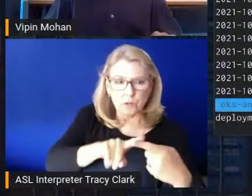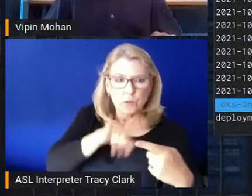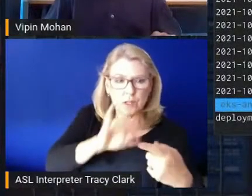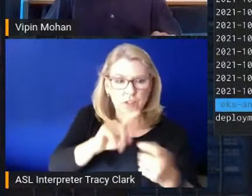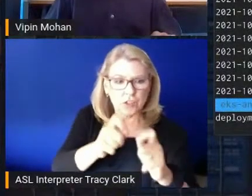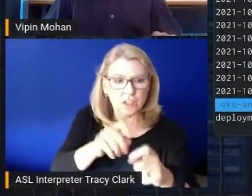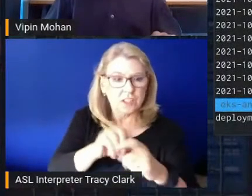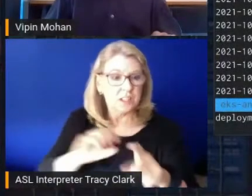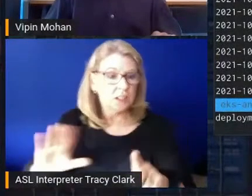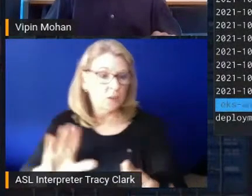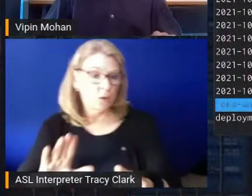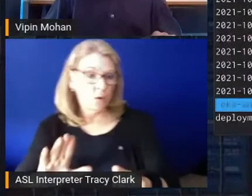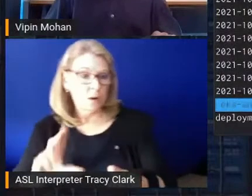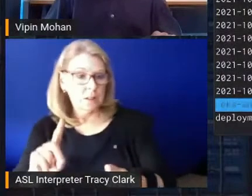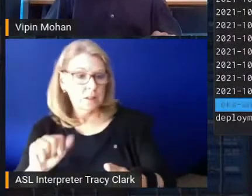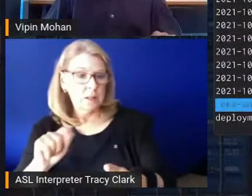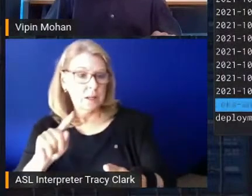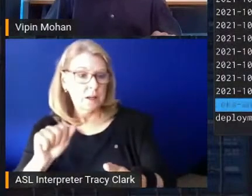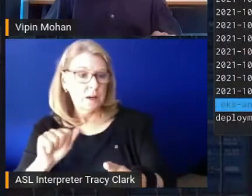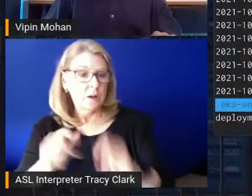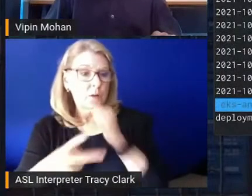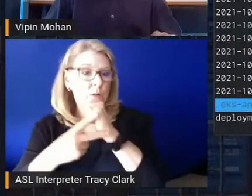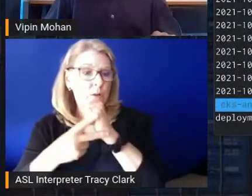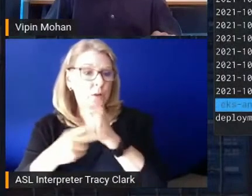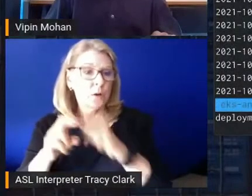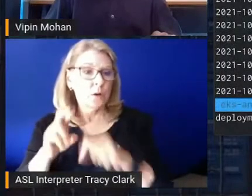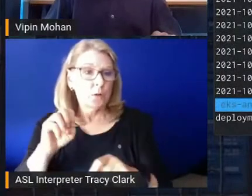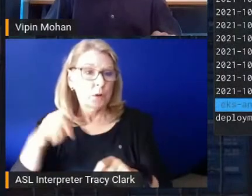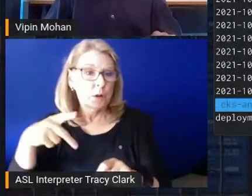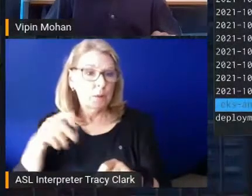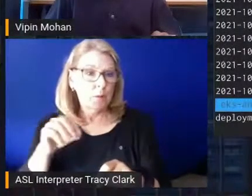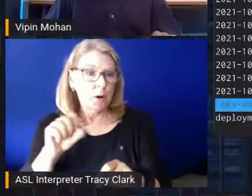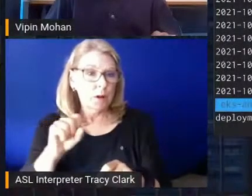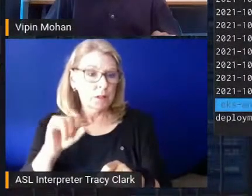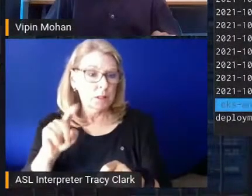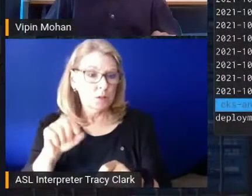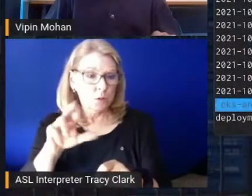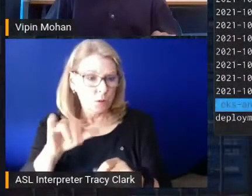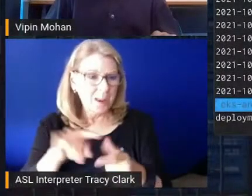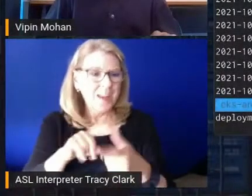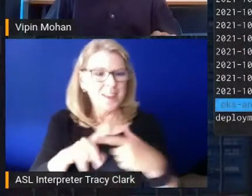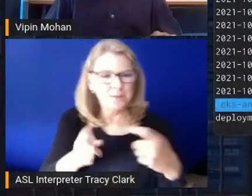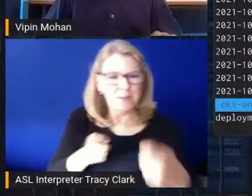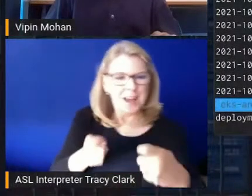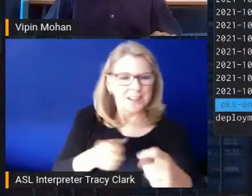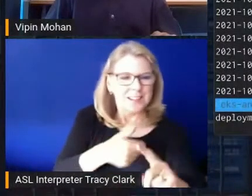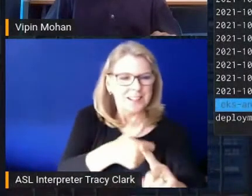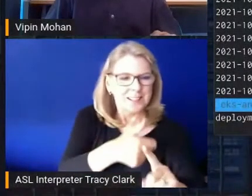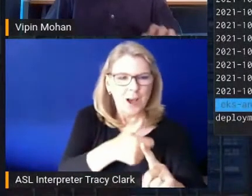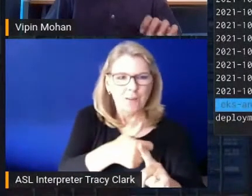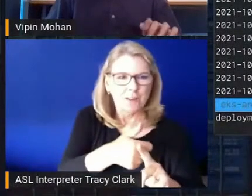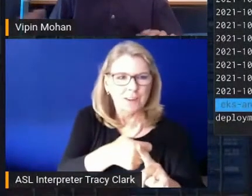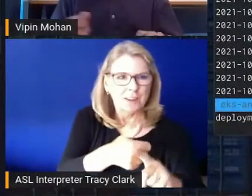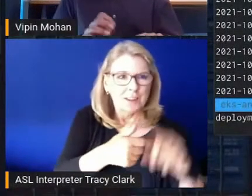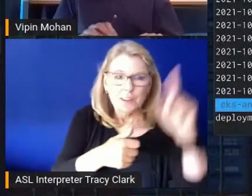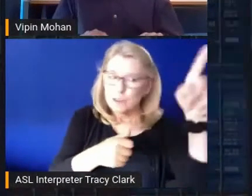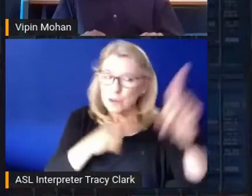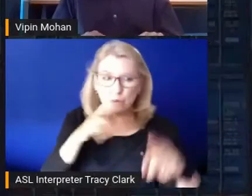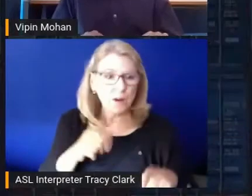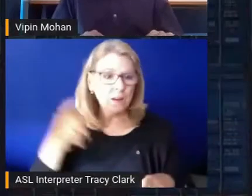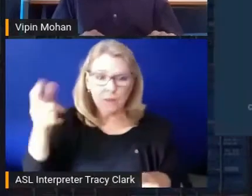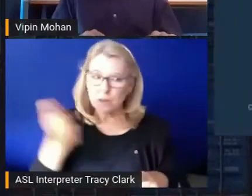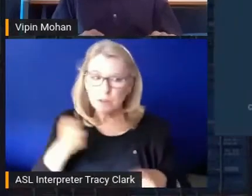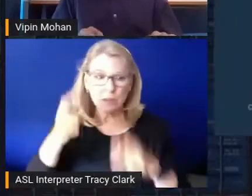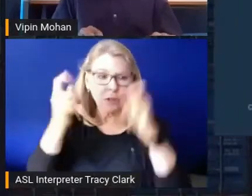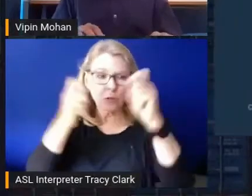those configuration on the workload cluster itself, all without the CLI. Right, so you don't need the CLI at all. That controller pulls that down. That's